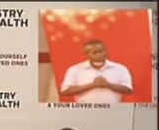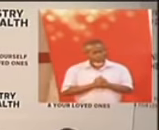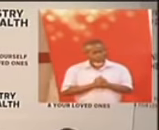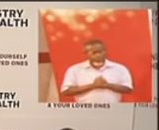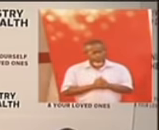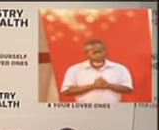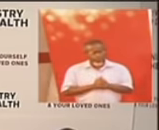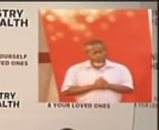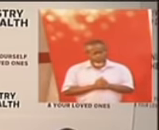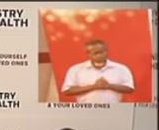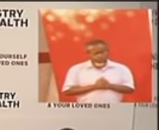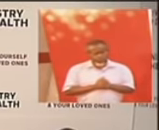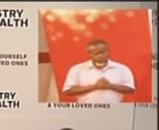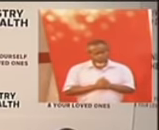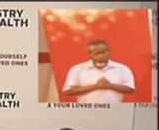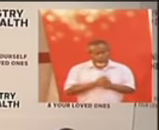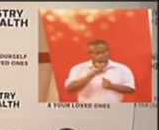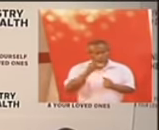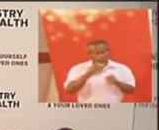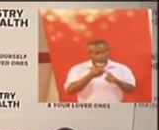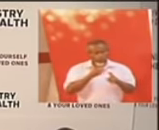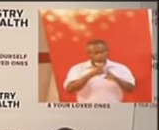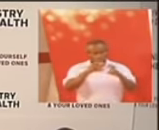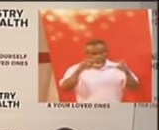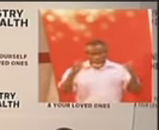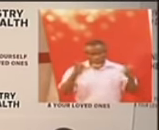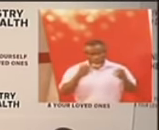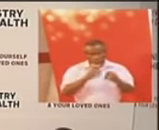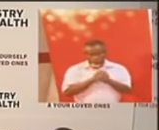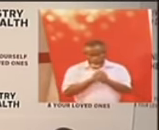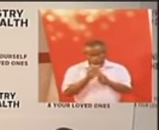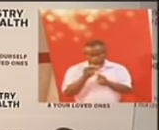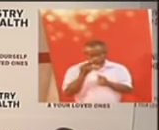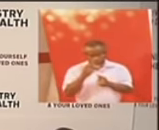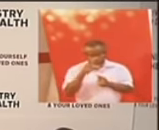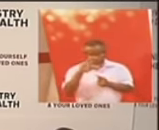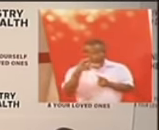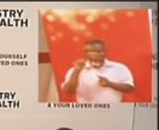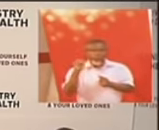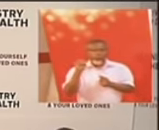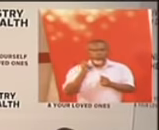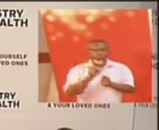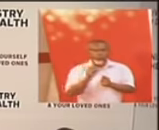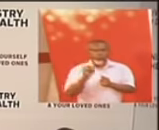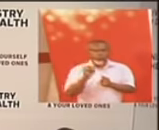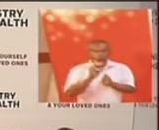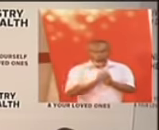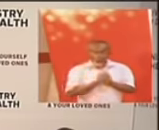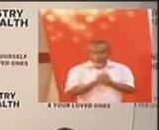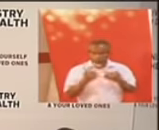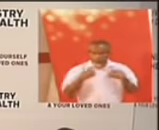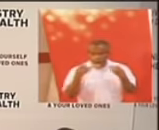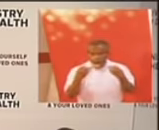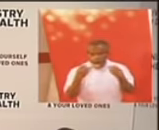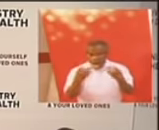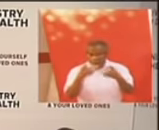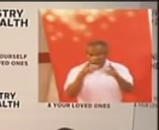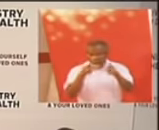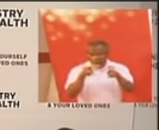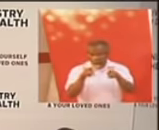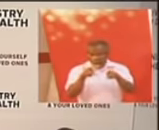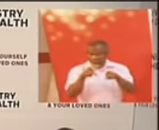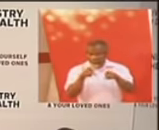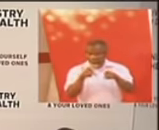Ms. Budram from Express. And this goes to CMO. There are many persons who are facing their first